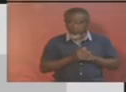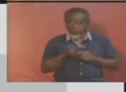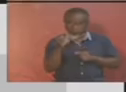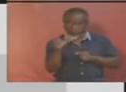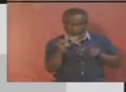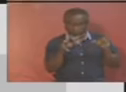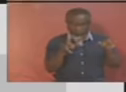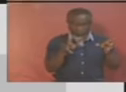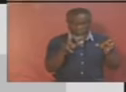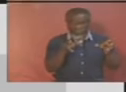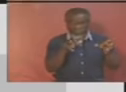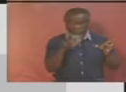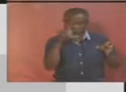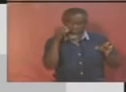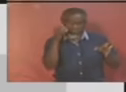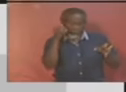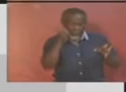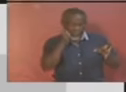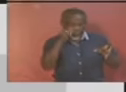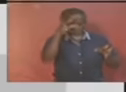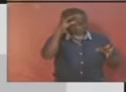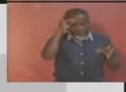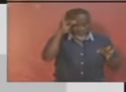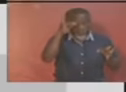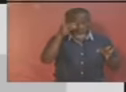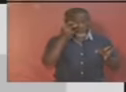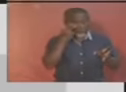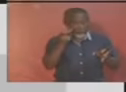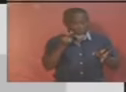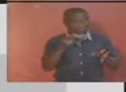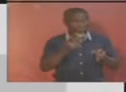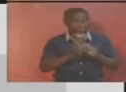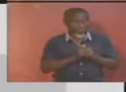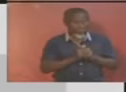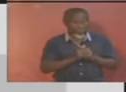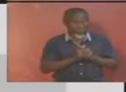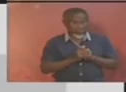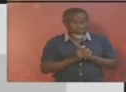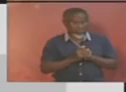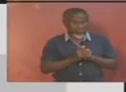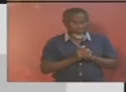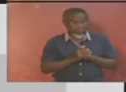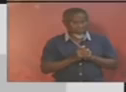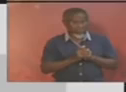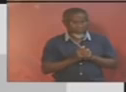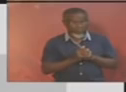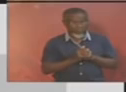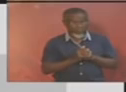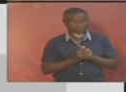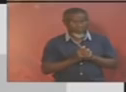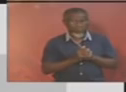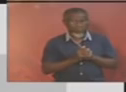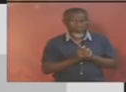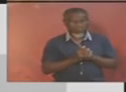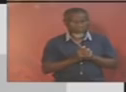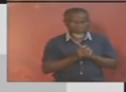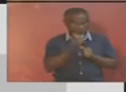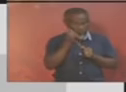been almost equivalent by male to female ratio in terms of infections, and we now stand at females